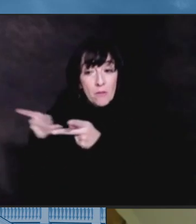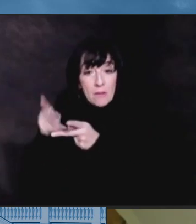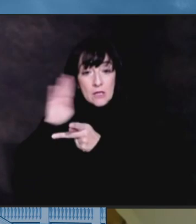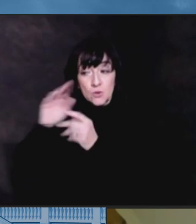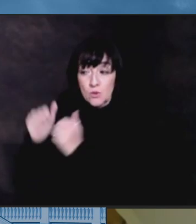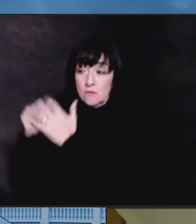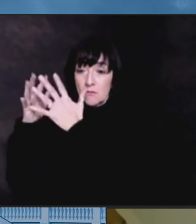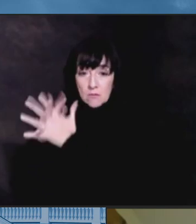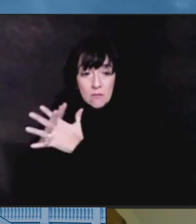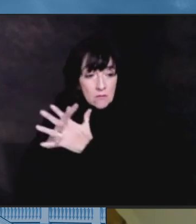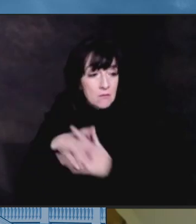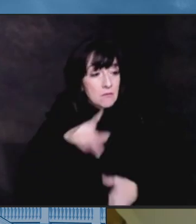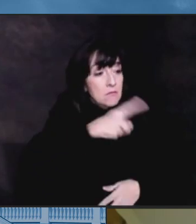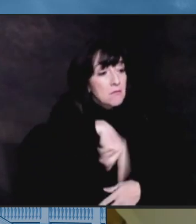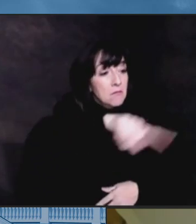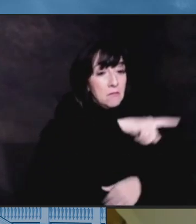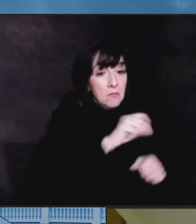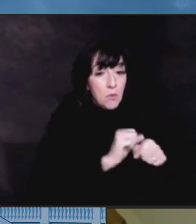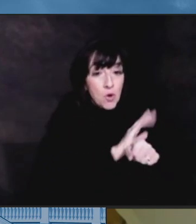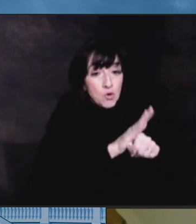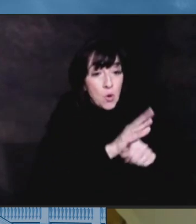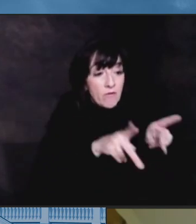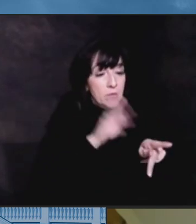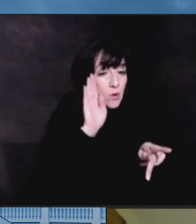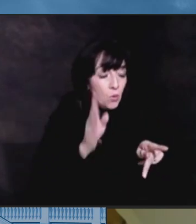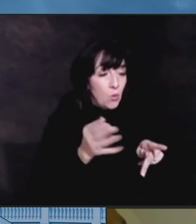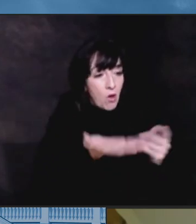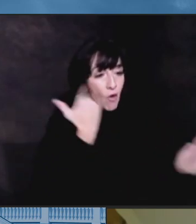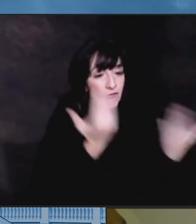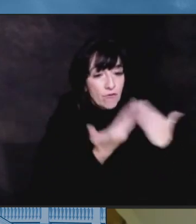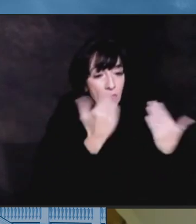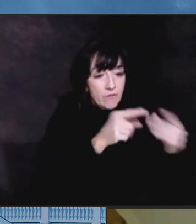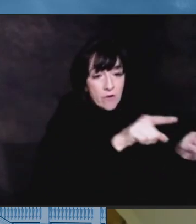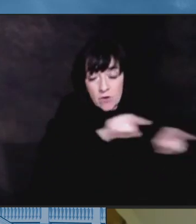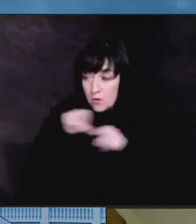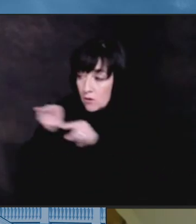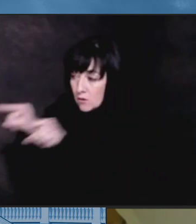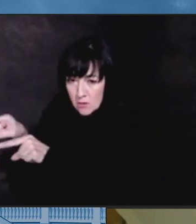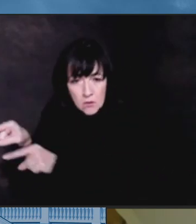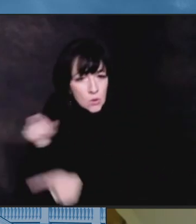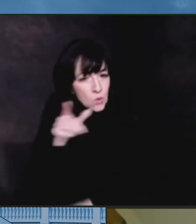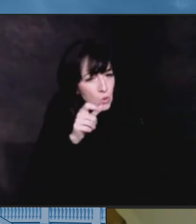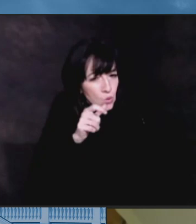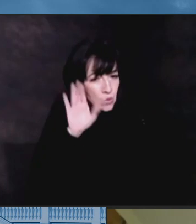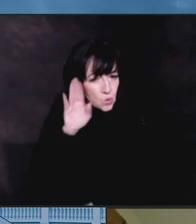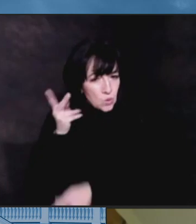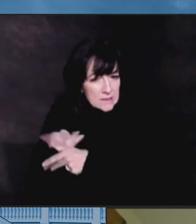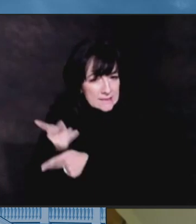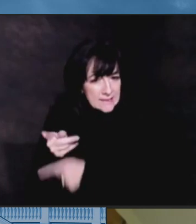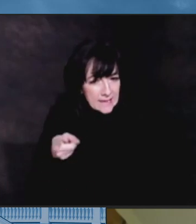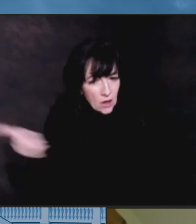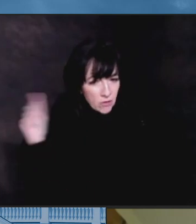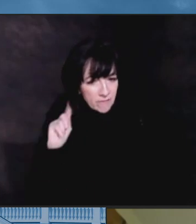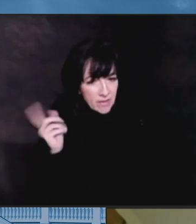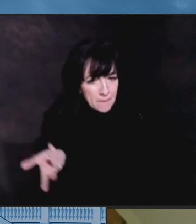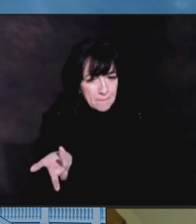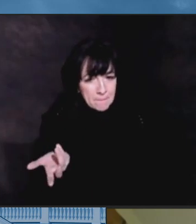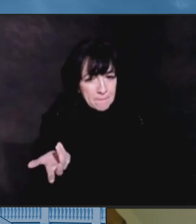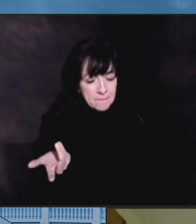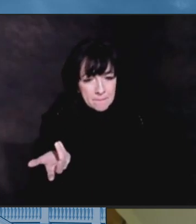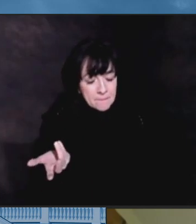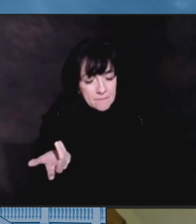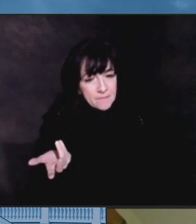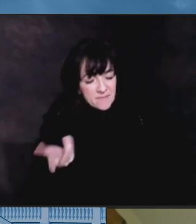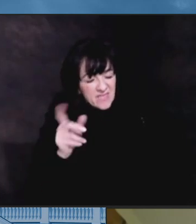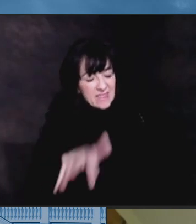the space that Bay Health House has down there in Milford. And so that's the challenge. AJ, would you like to comment more